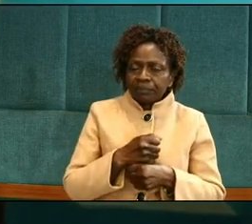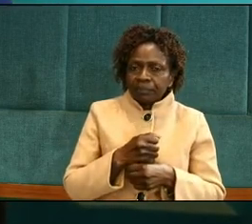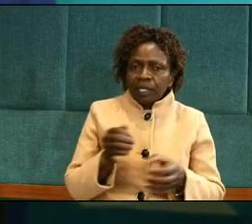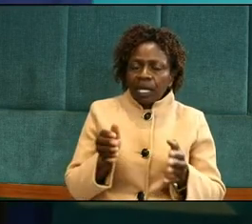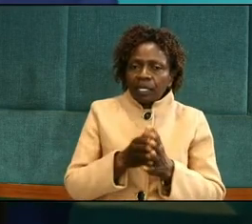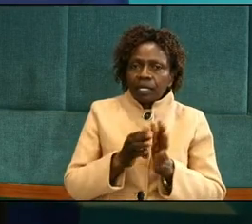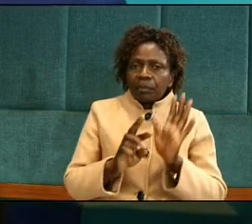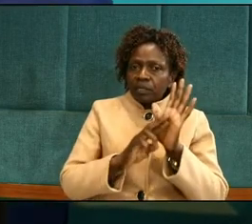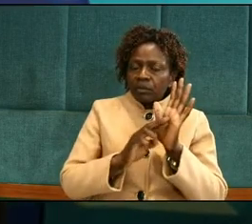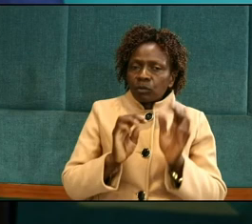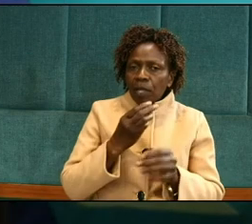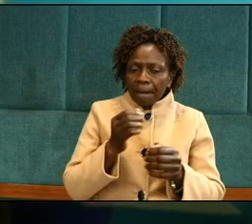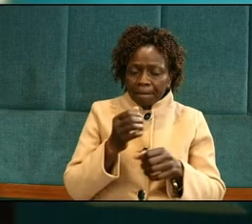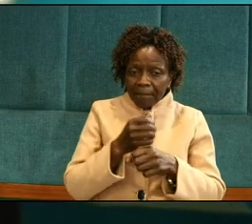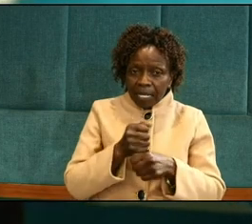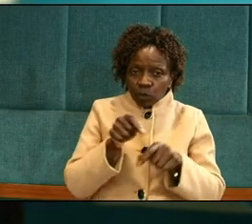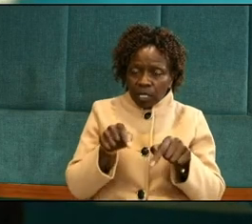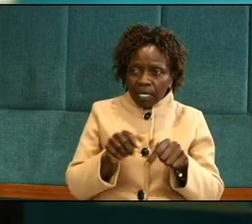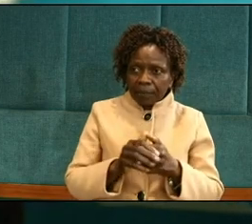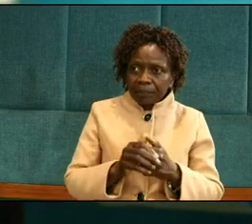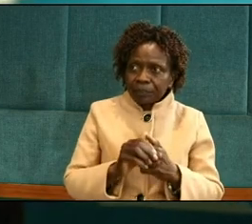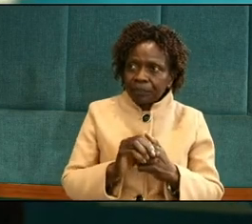presentation I will be making today,